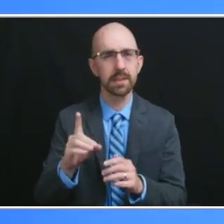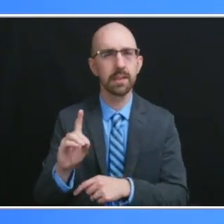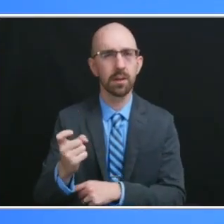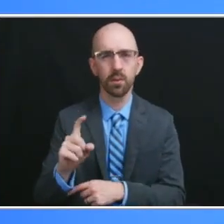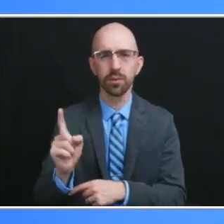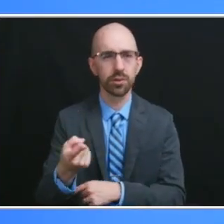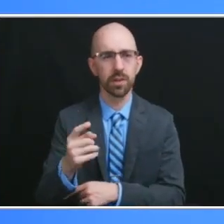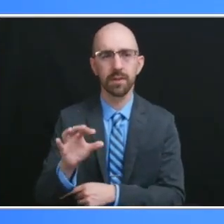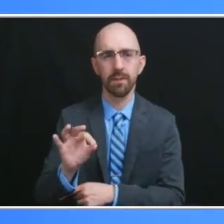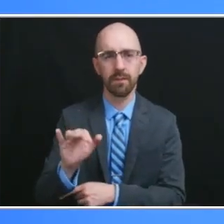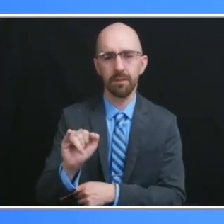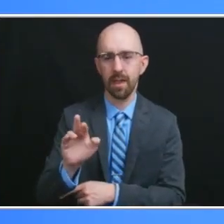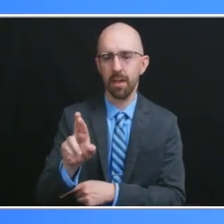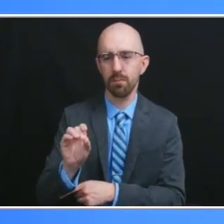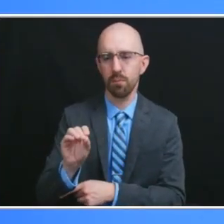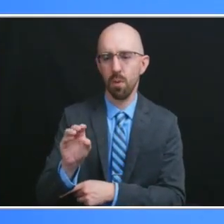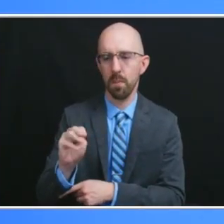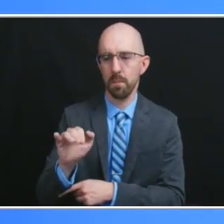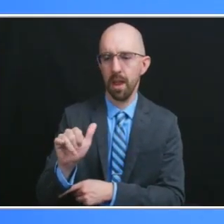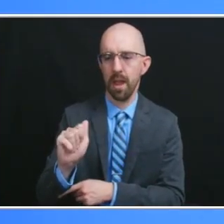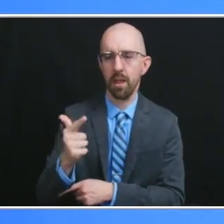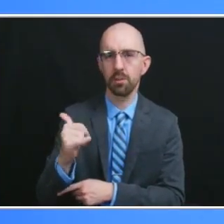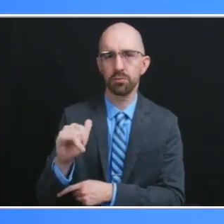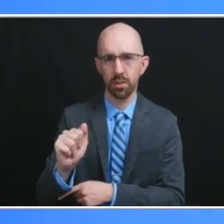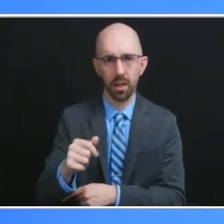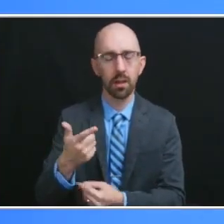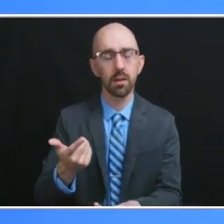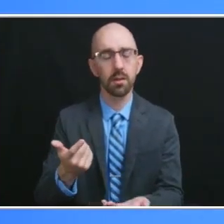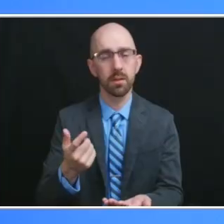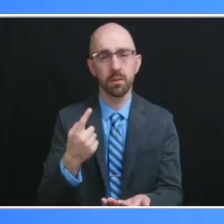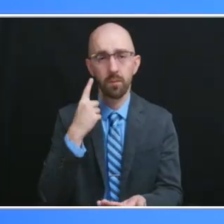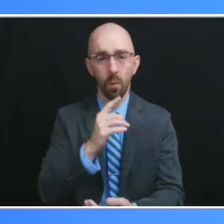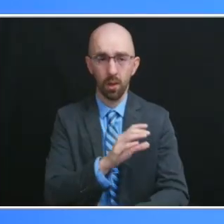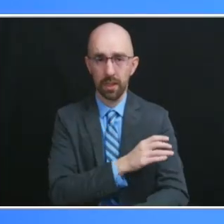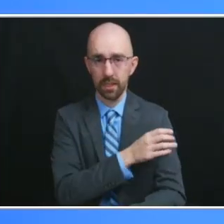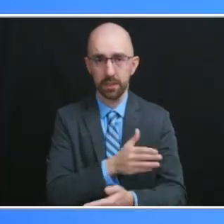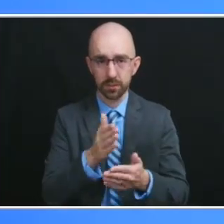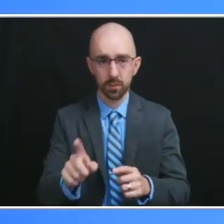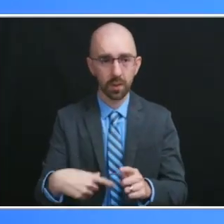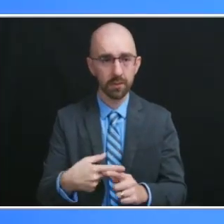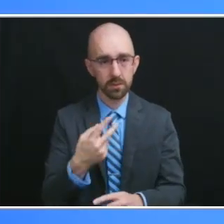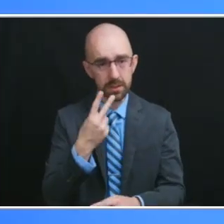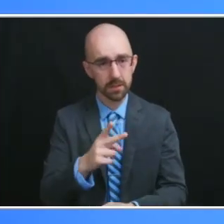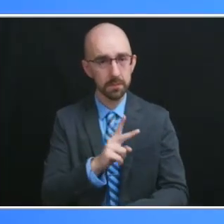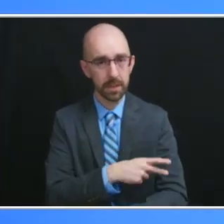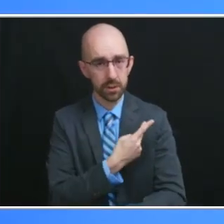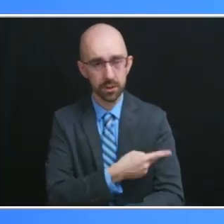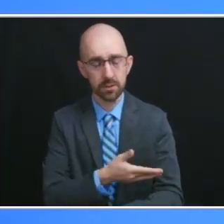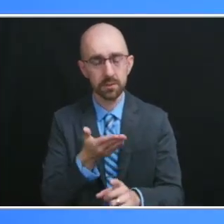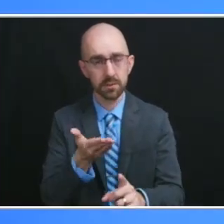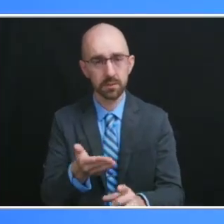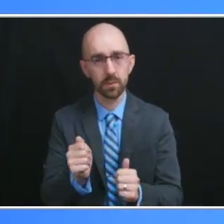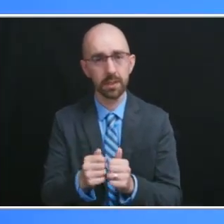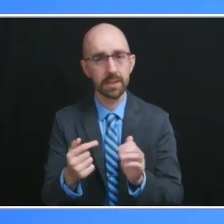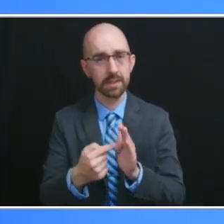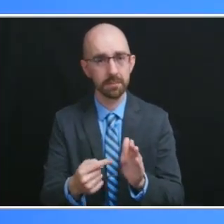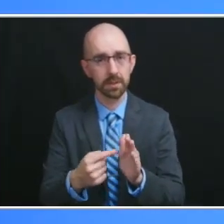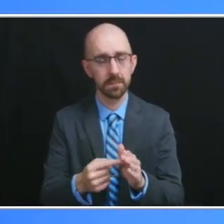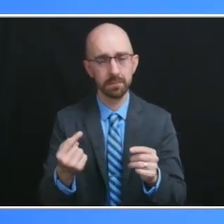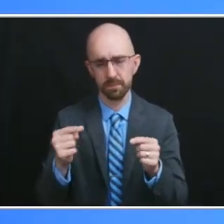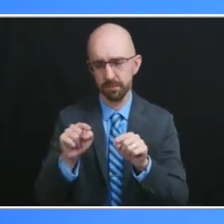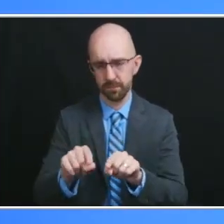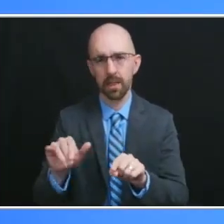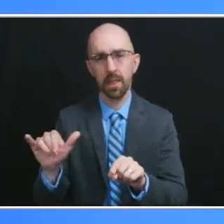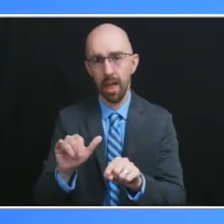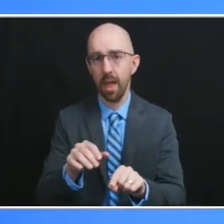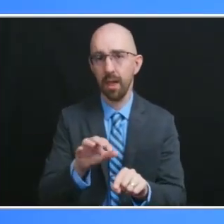fibromyalgia. And so when for clinicians, when you see a patient with symptoms coupled of like fibromyalgia